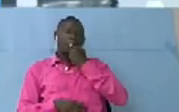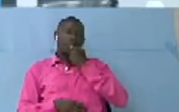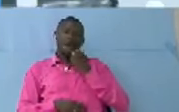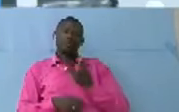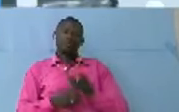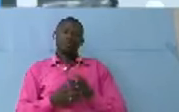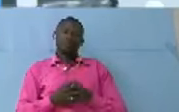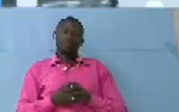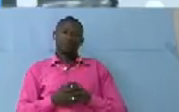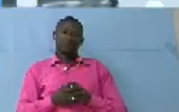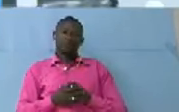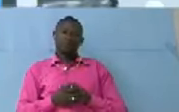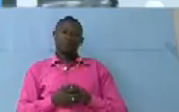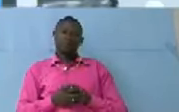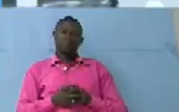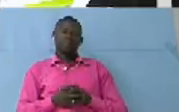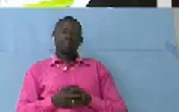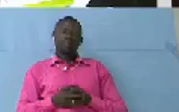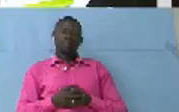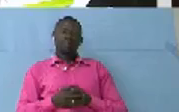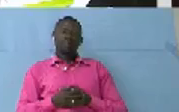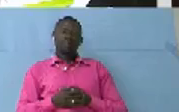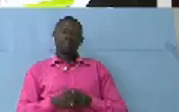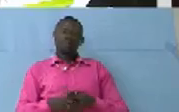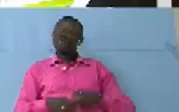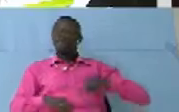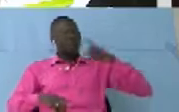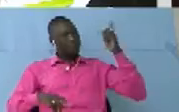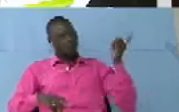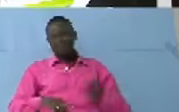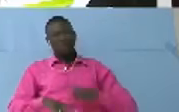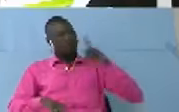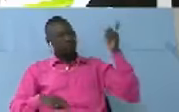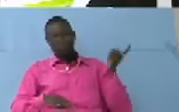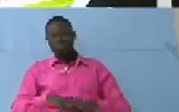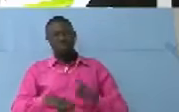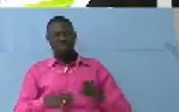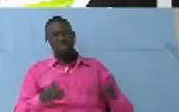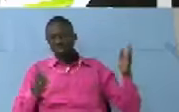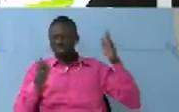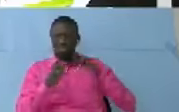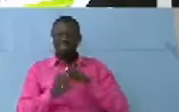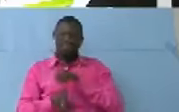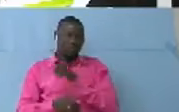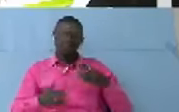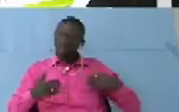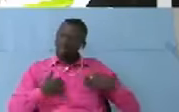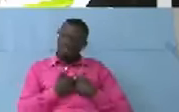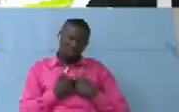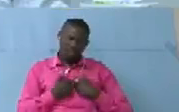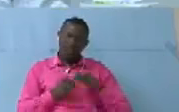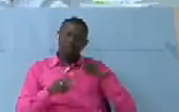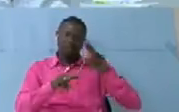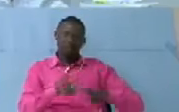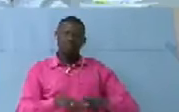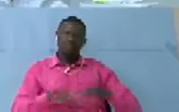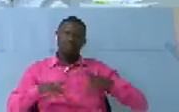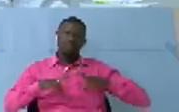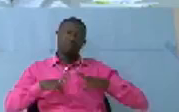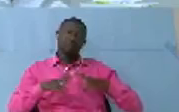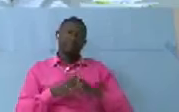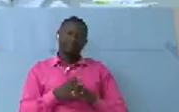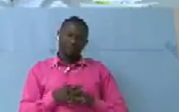whistle. Yen boot a full batata is it a for money. They beat me until they were tired and they sat down and rested.